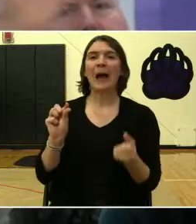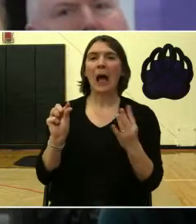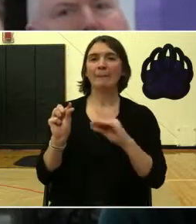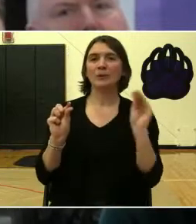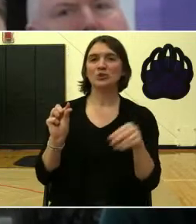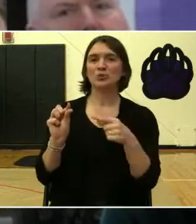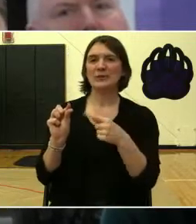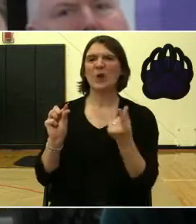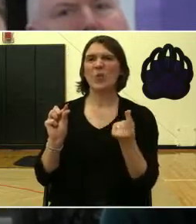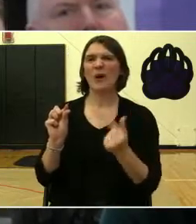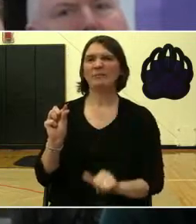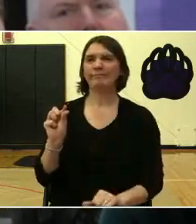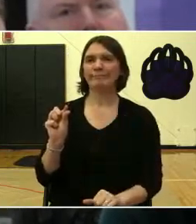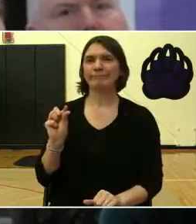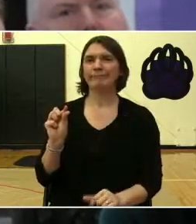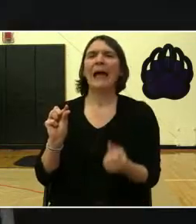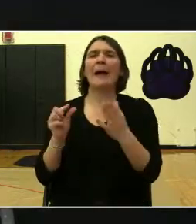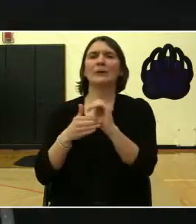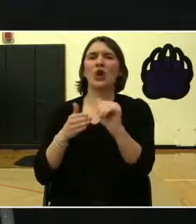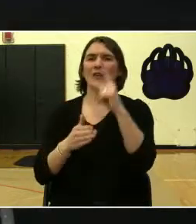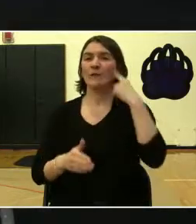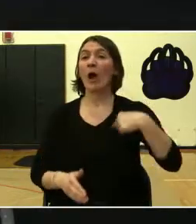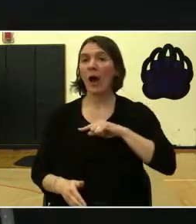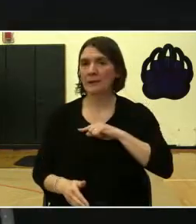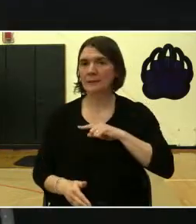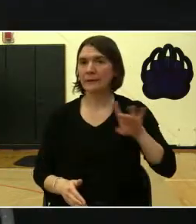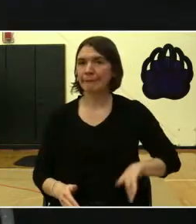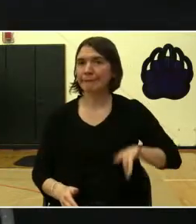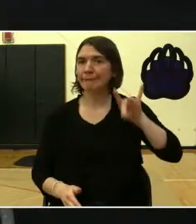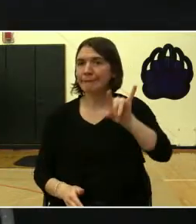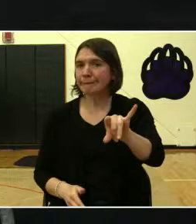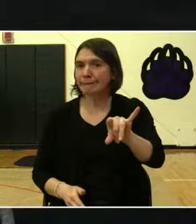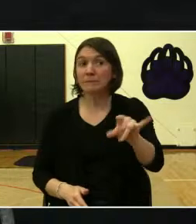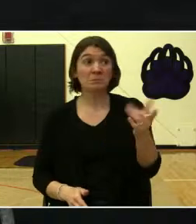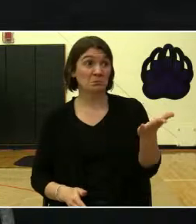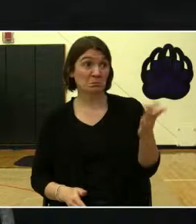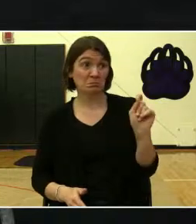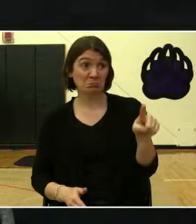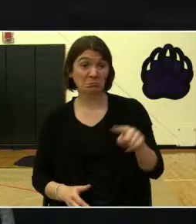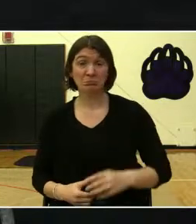to thank you member of the administration is